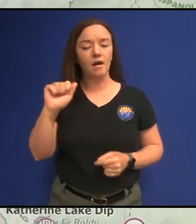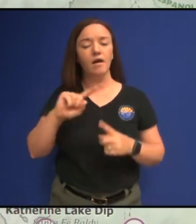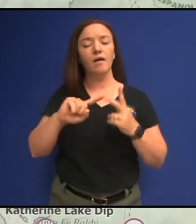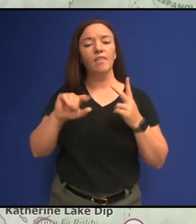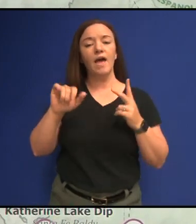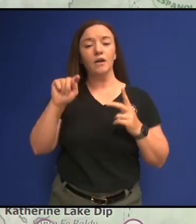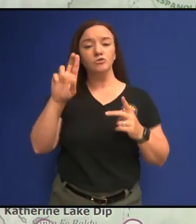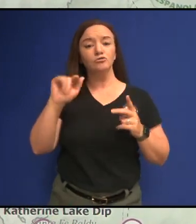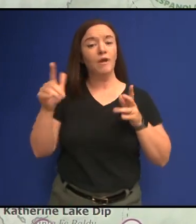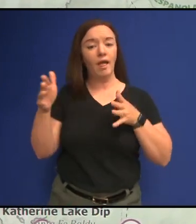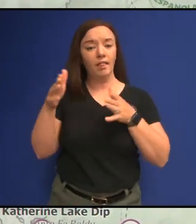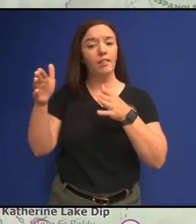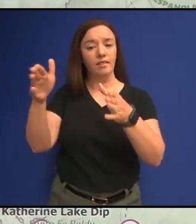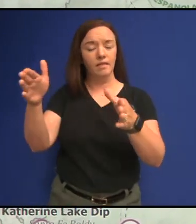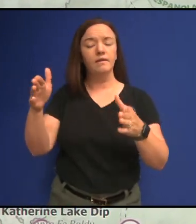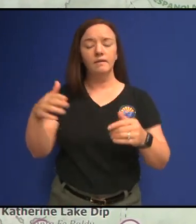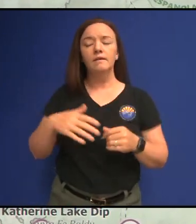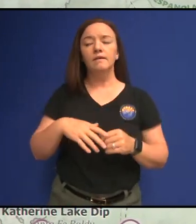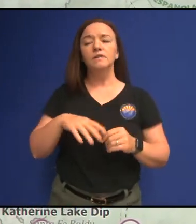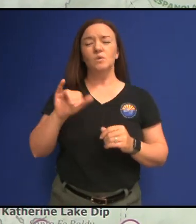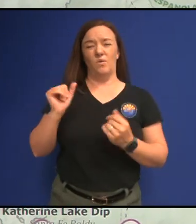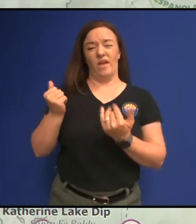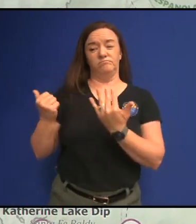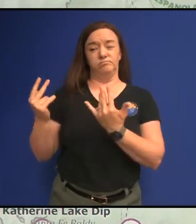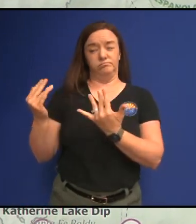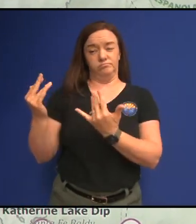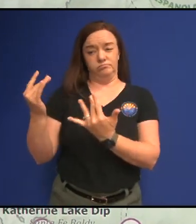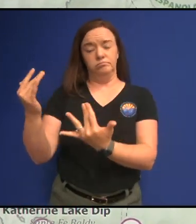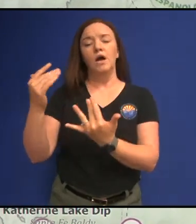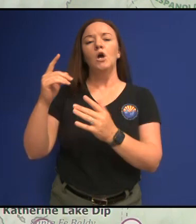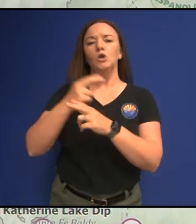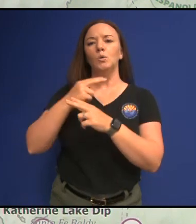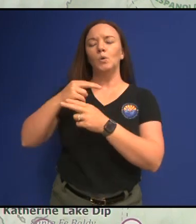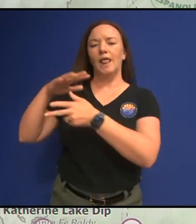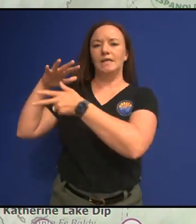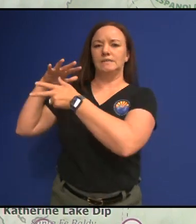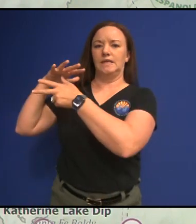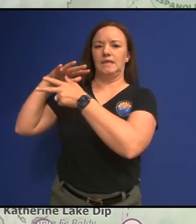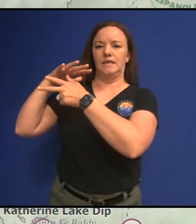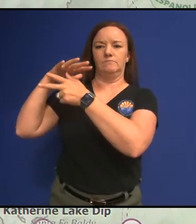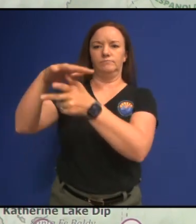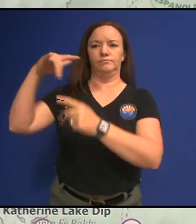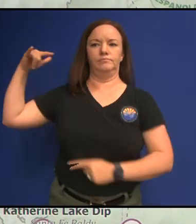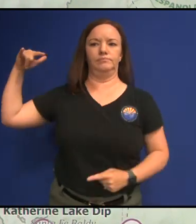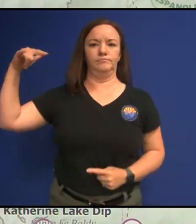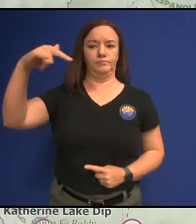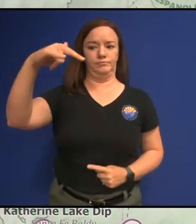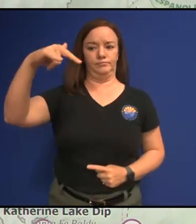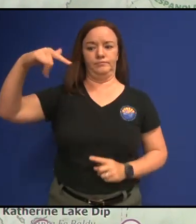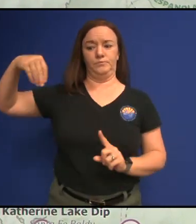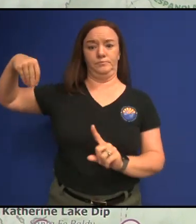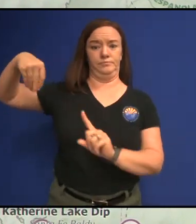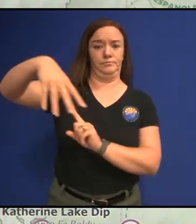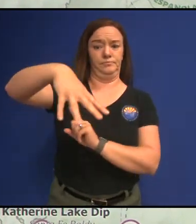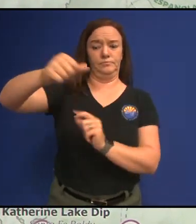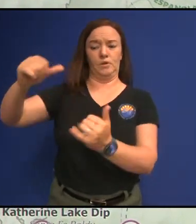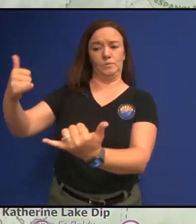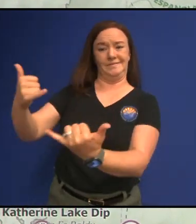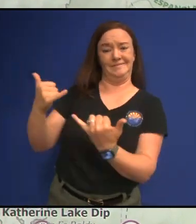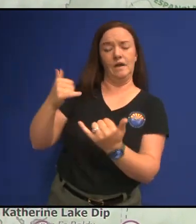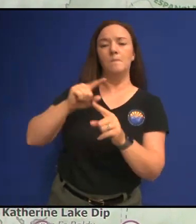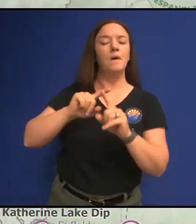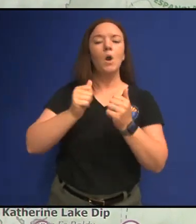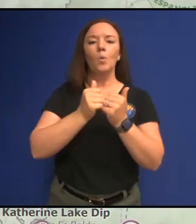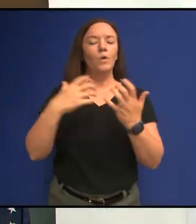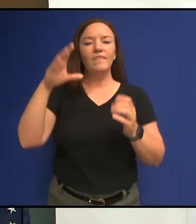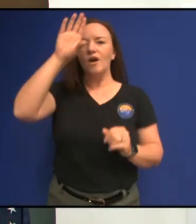push, we've been utilizing aircraft to try to check it up. But without being able to get firefighters in tight, put lines in, it's